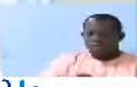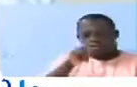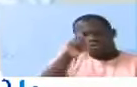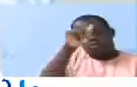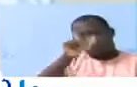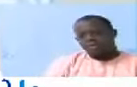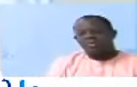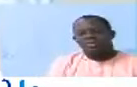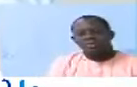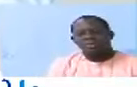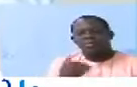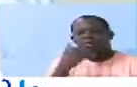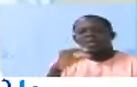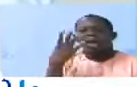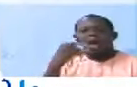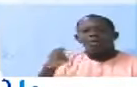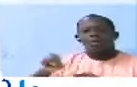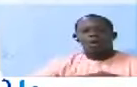continue?